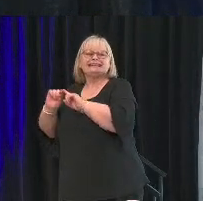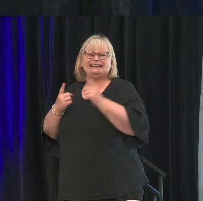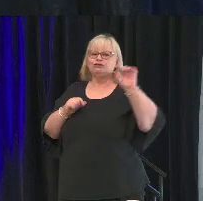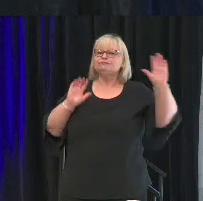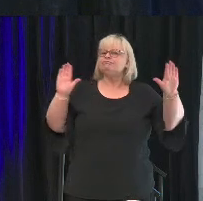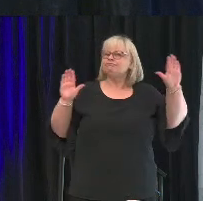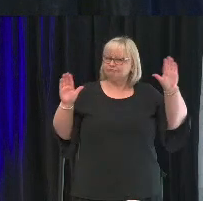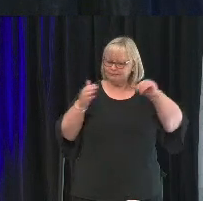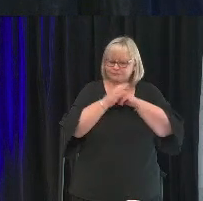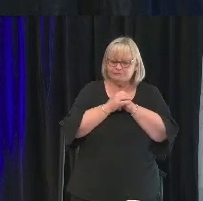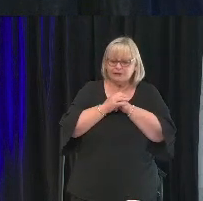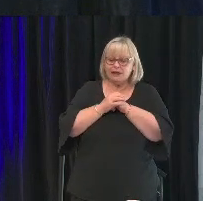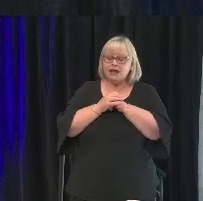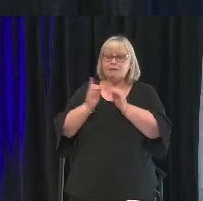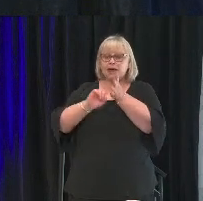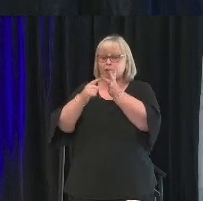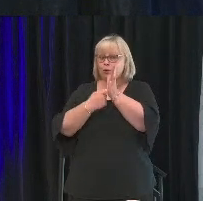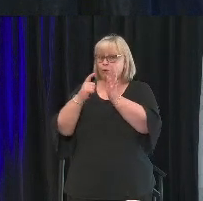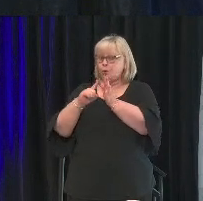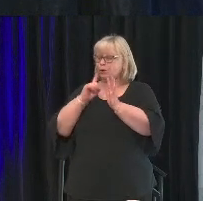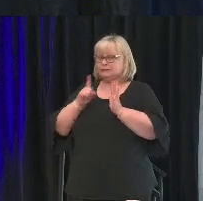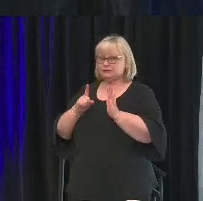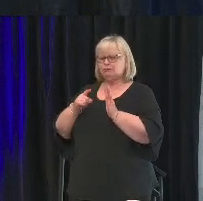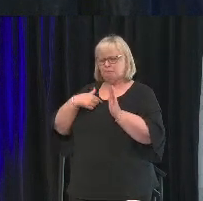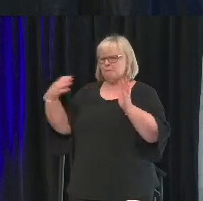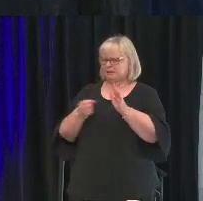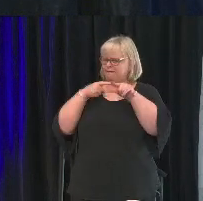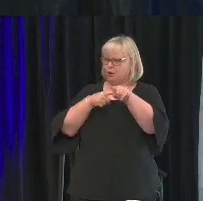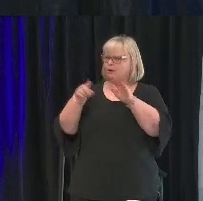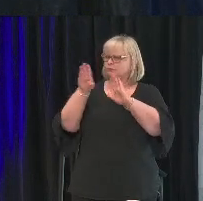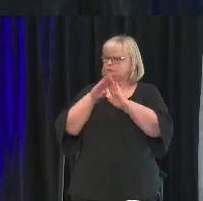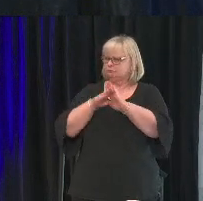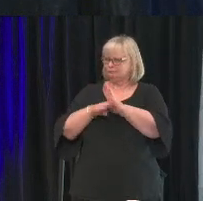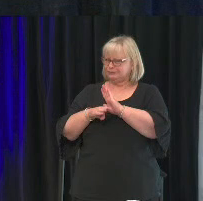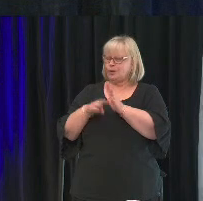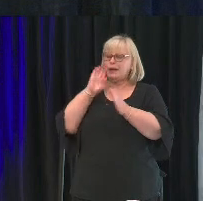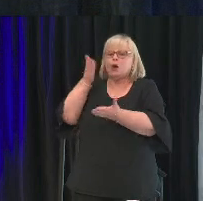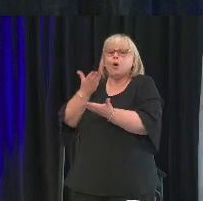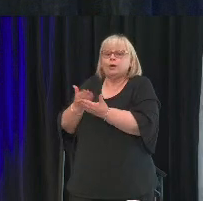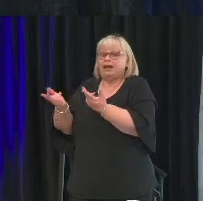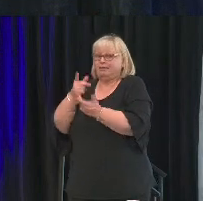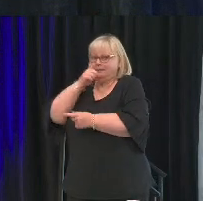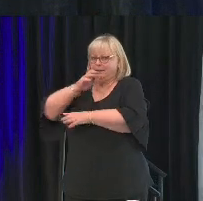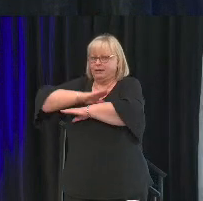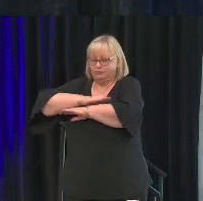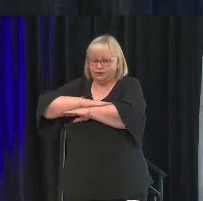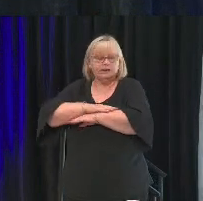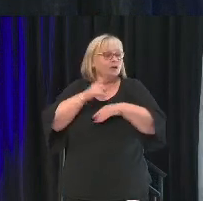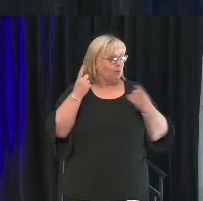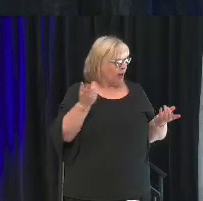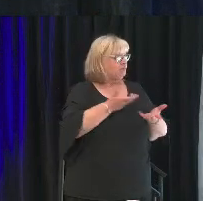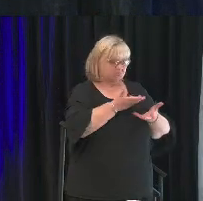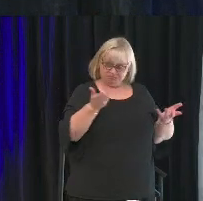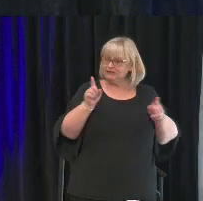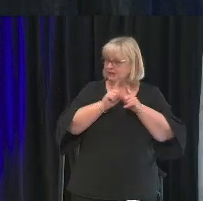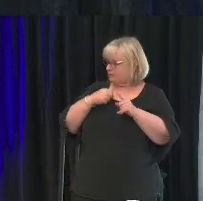that law says that we must do certain things on country. And one of those is what I'm doing for you guys today, which is a welcome to